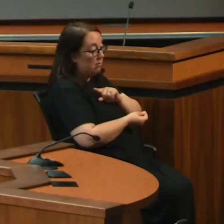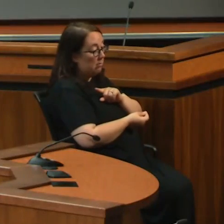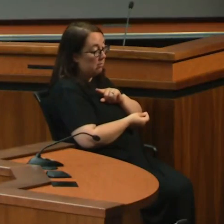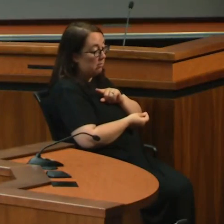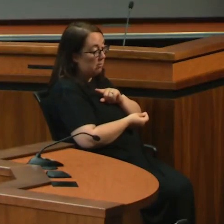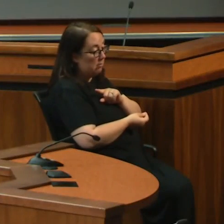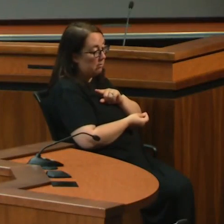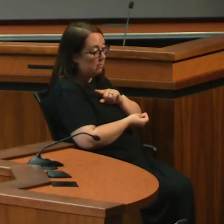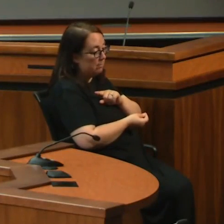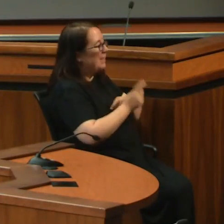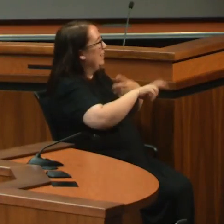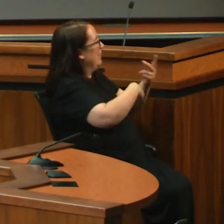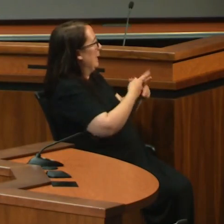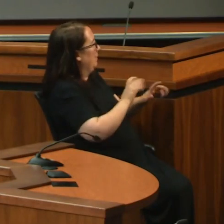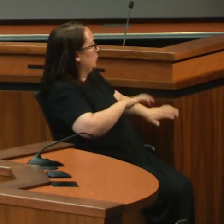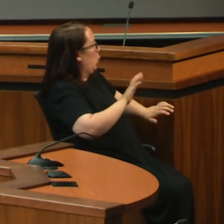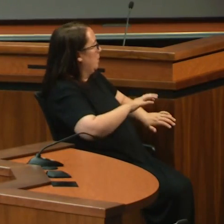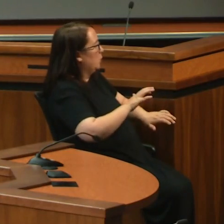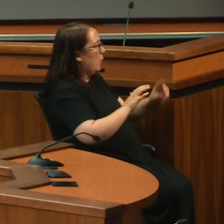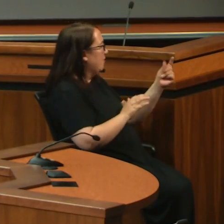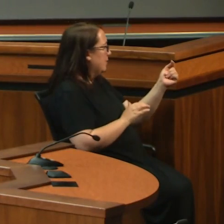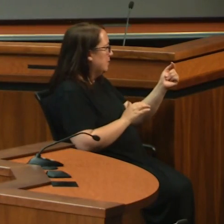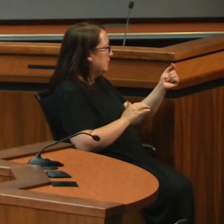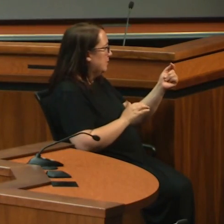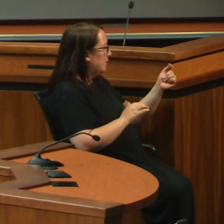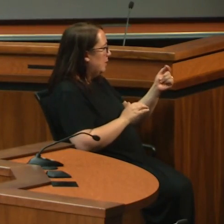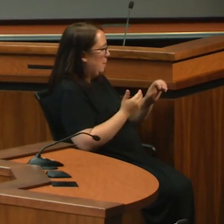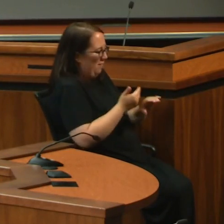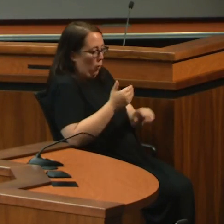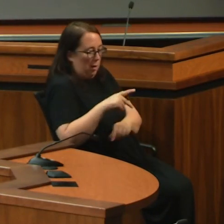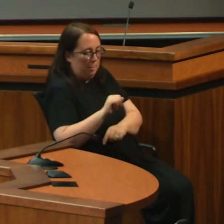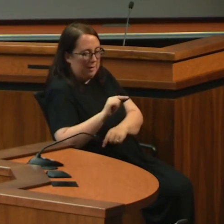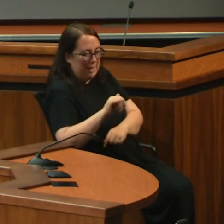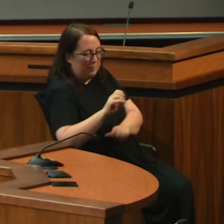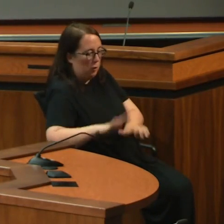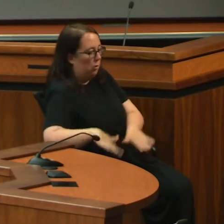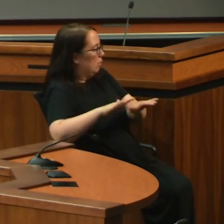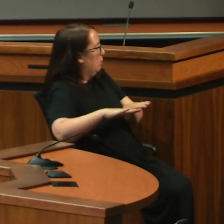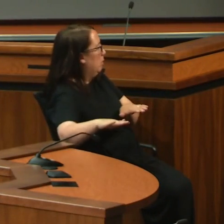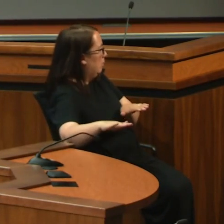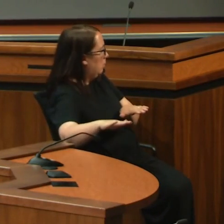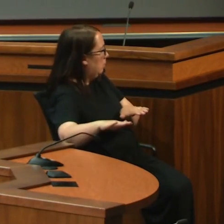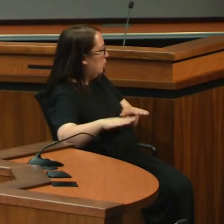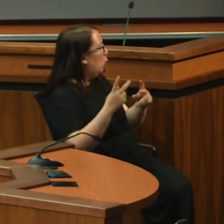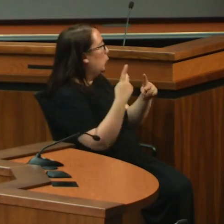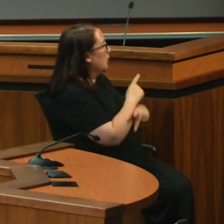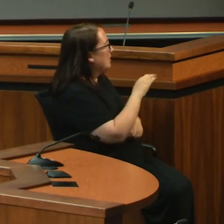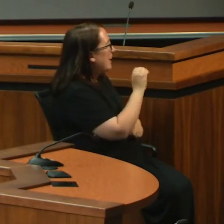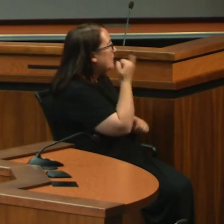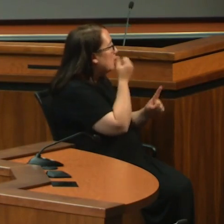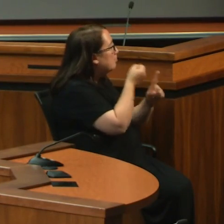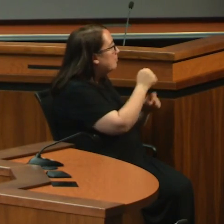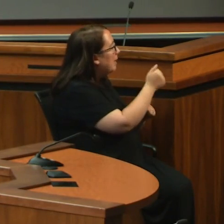storms, the type of storms we looked at are going to rush through town before the Patapsco has a chance to come up. You know, the worst case scenario is when we have an Agnes type